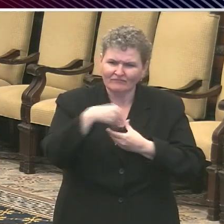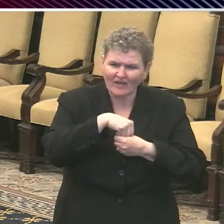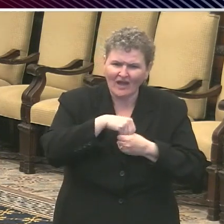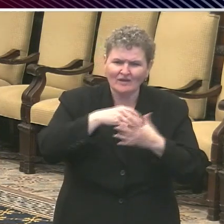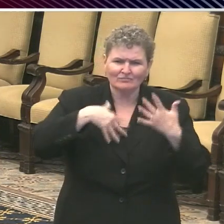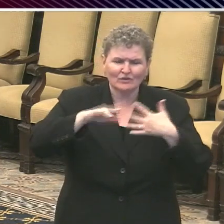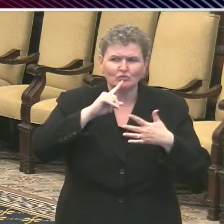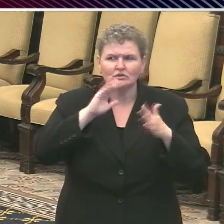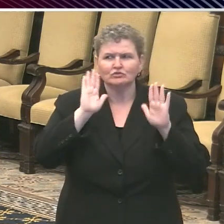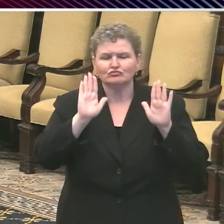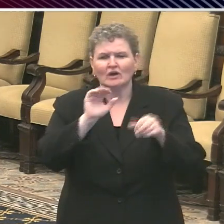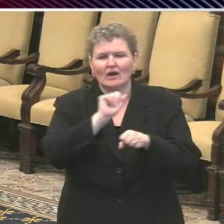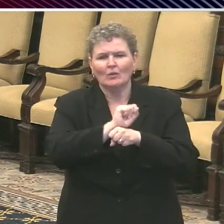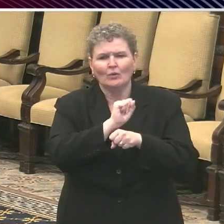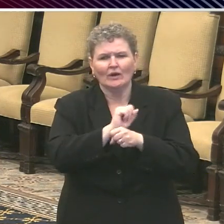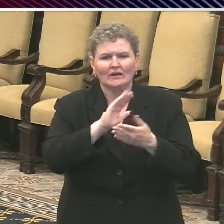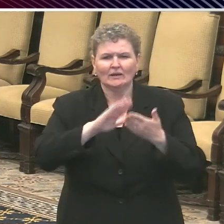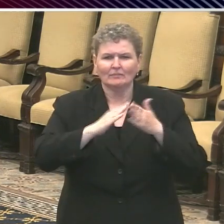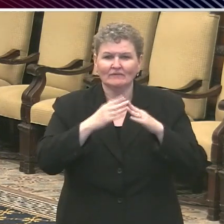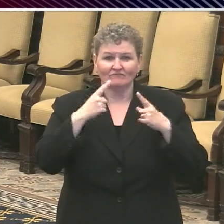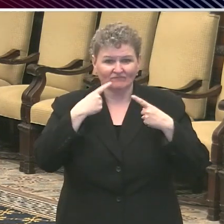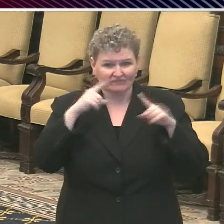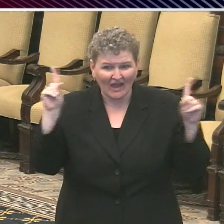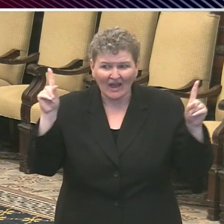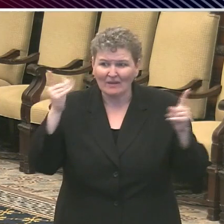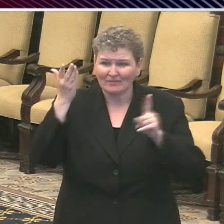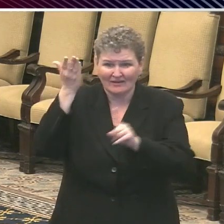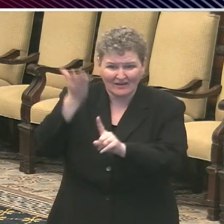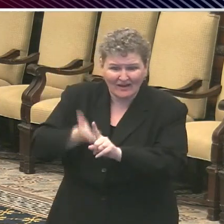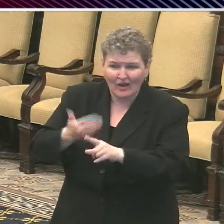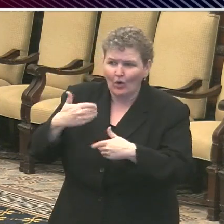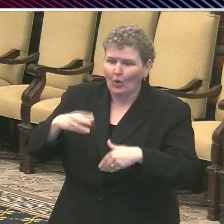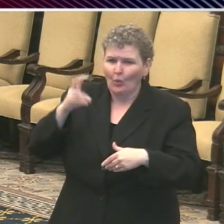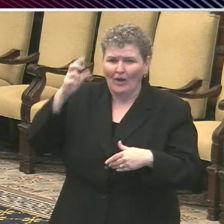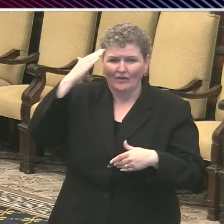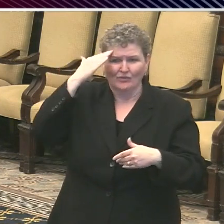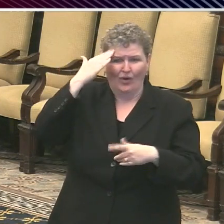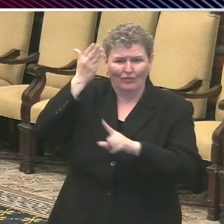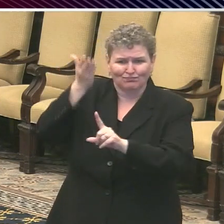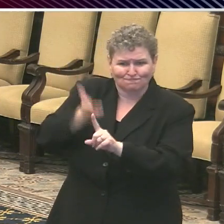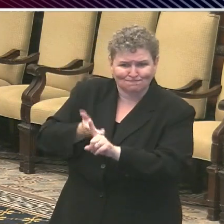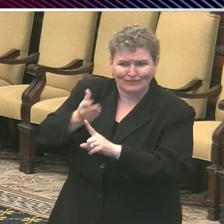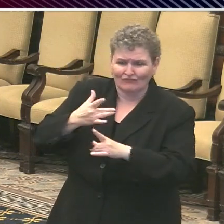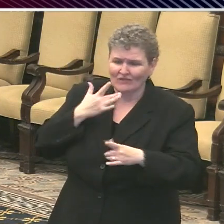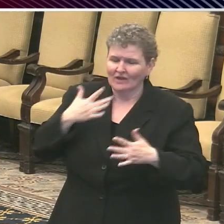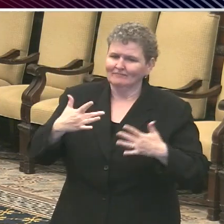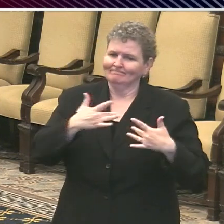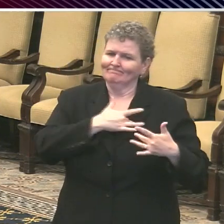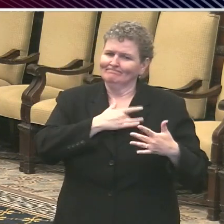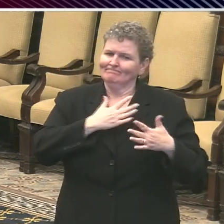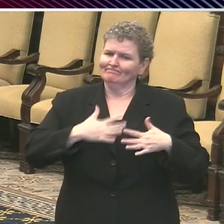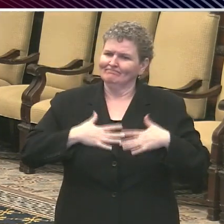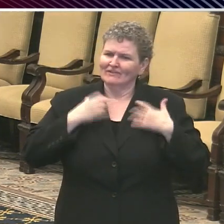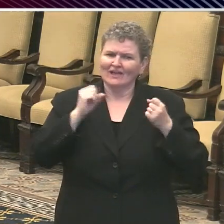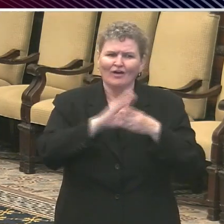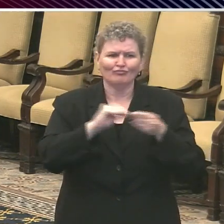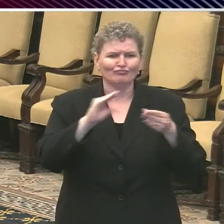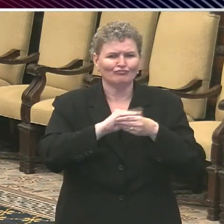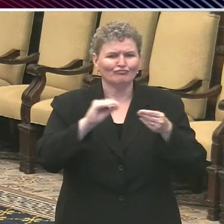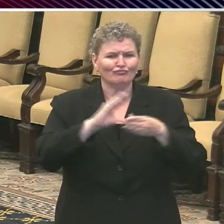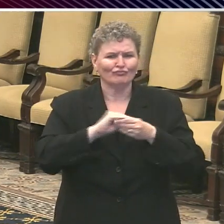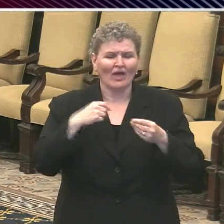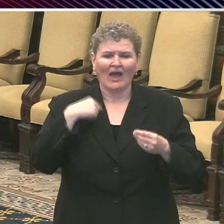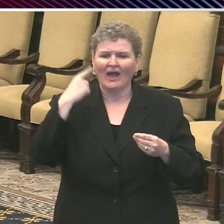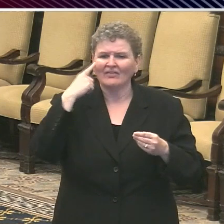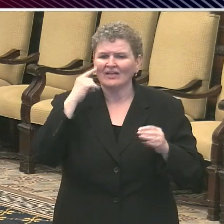the community. He's well known. He's well spoken. He gives a good, energetic speech, and I think that the